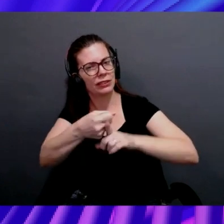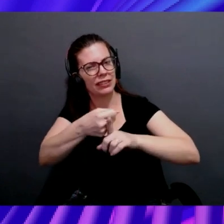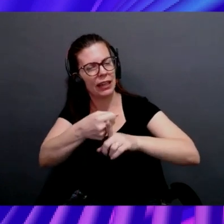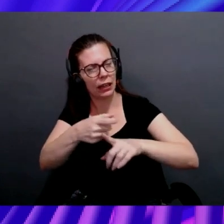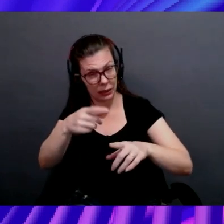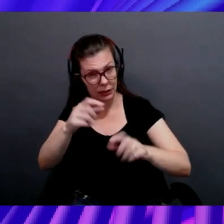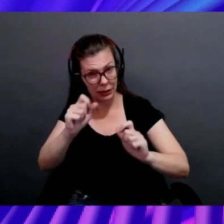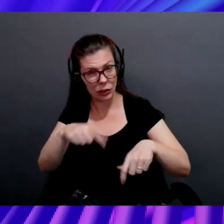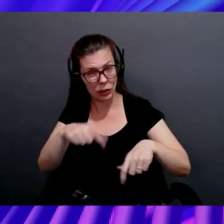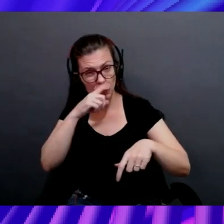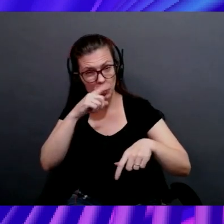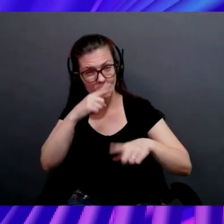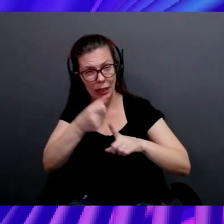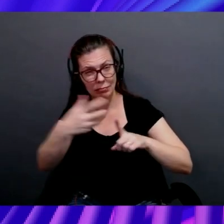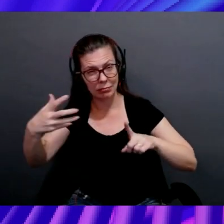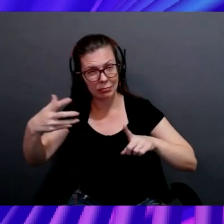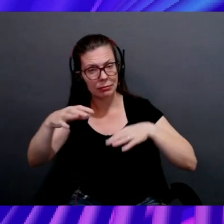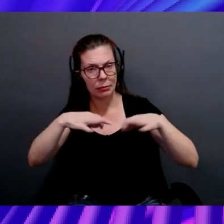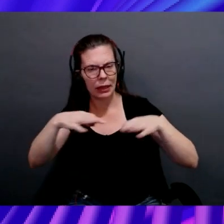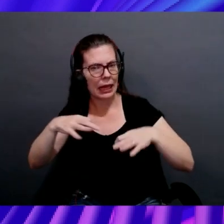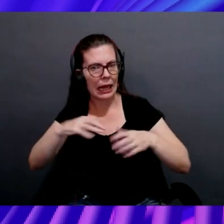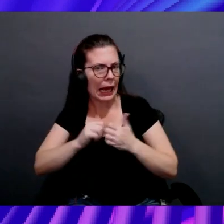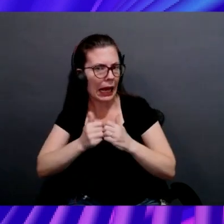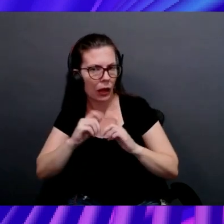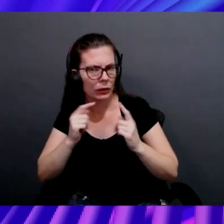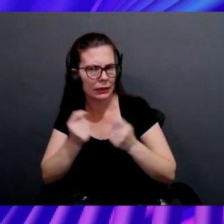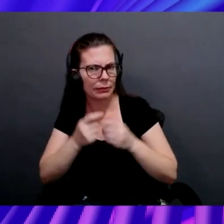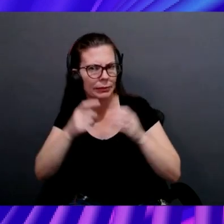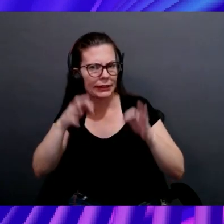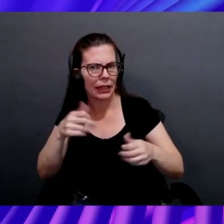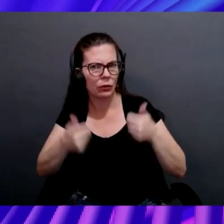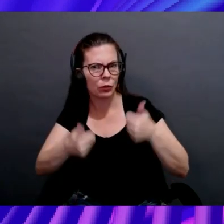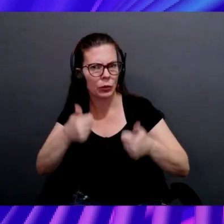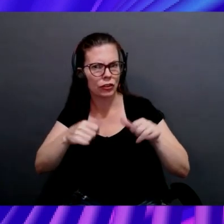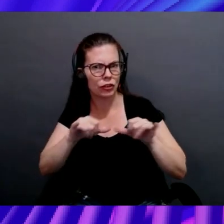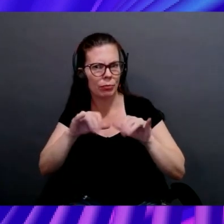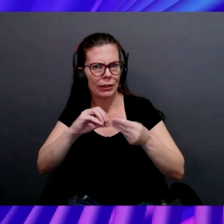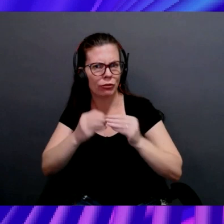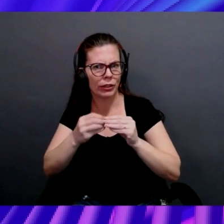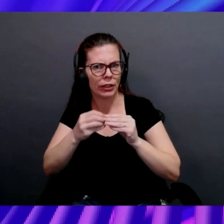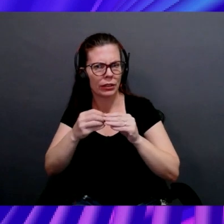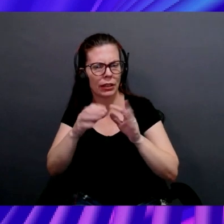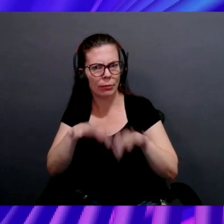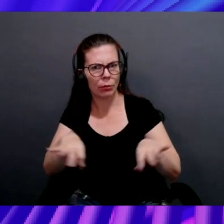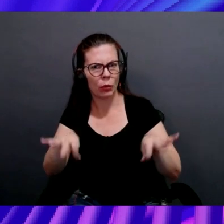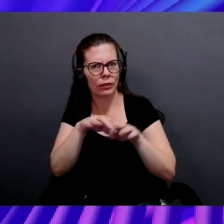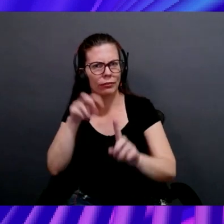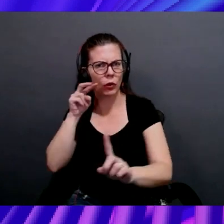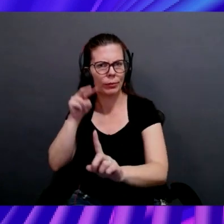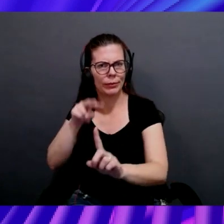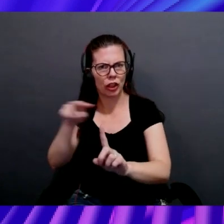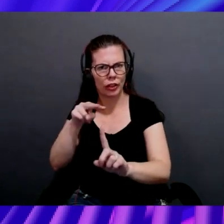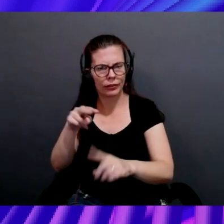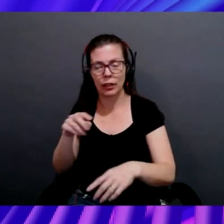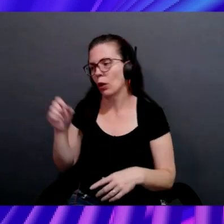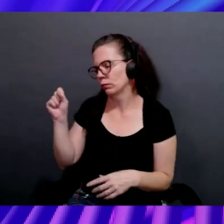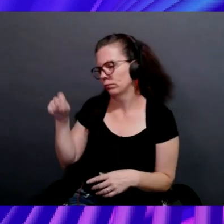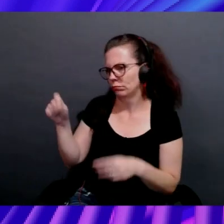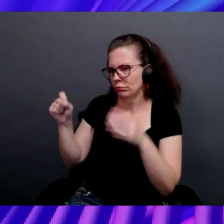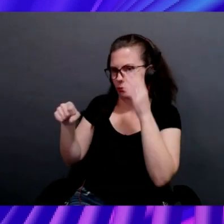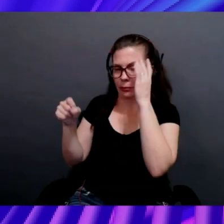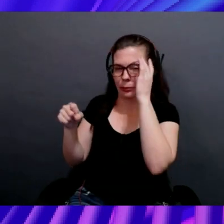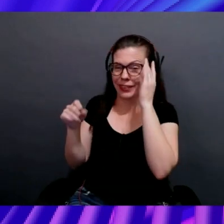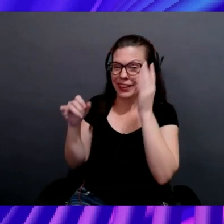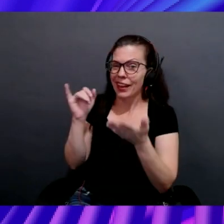little bit about, how teams decide what metrics are important to observe? Oh yeah. So this is probably